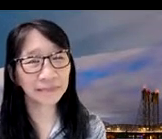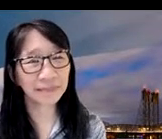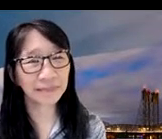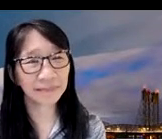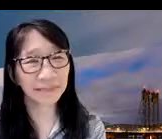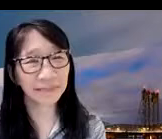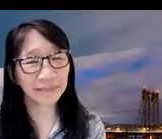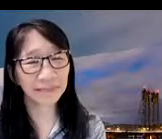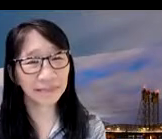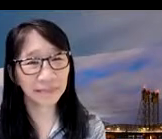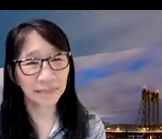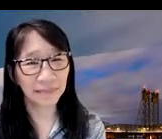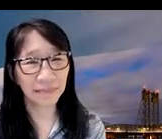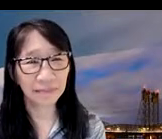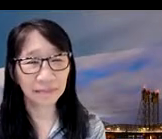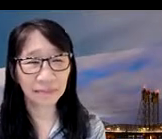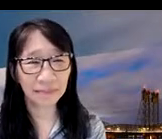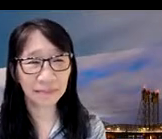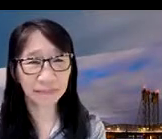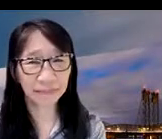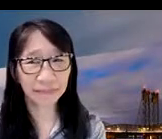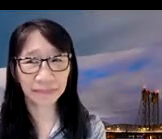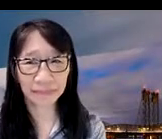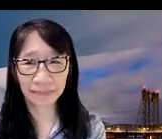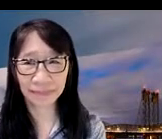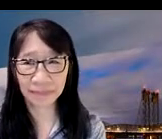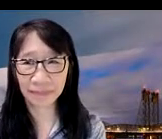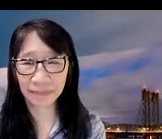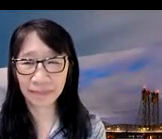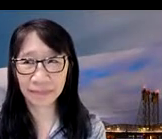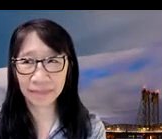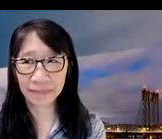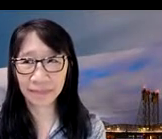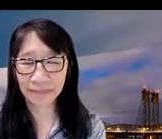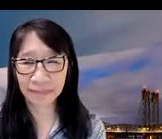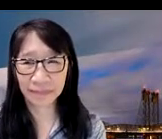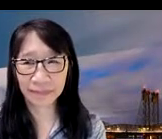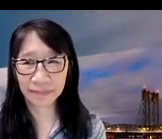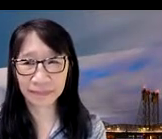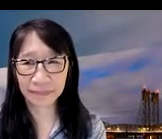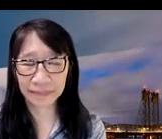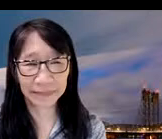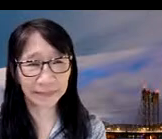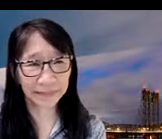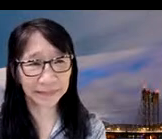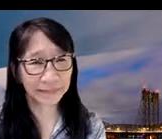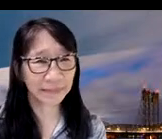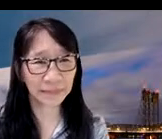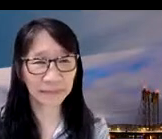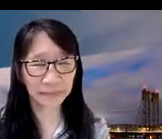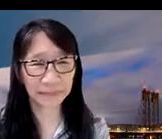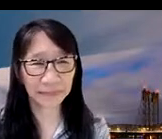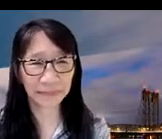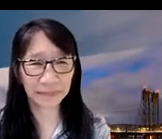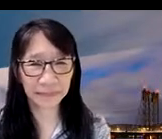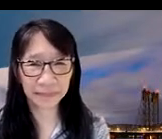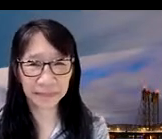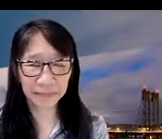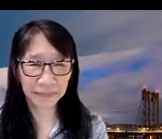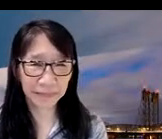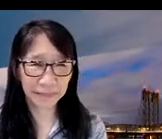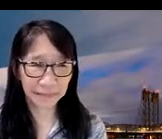we pair that with viewing areas, with benches, things like that, and it really helps to kind